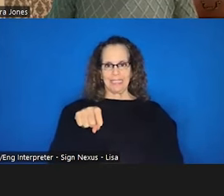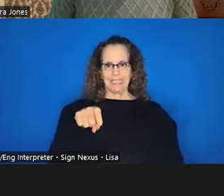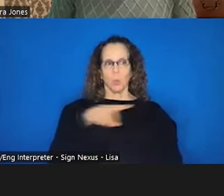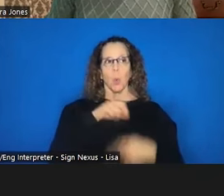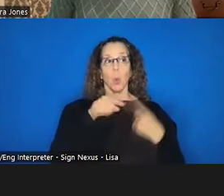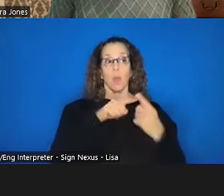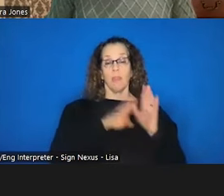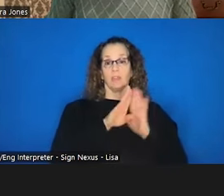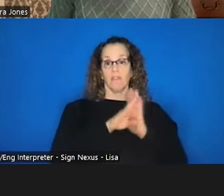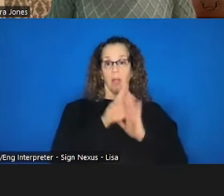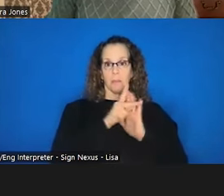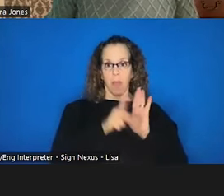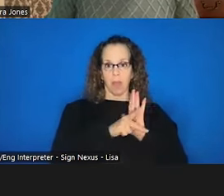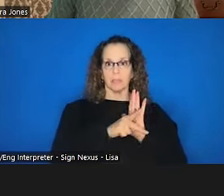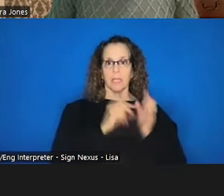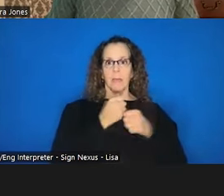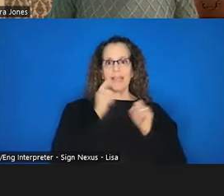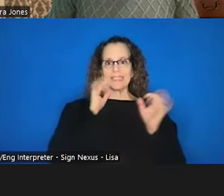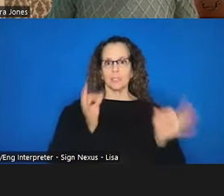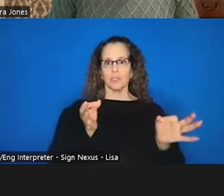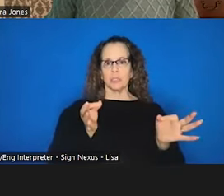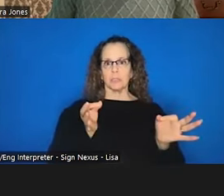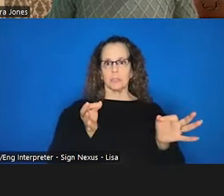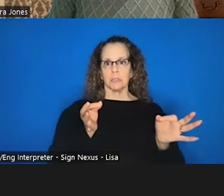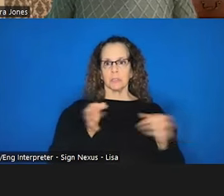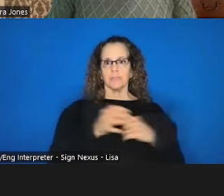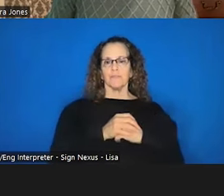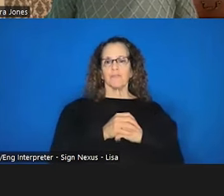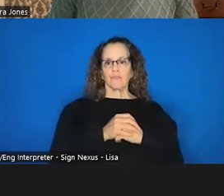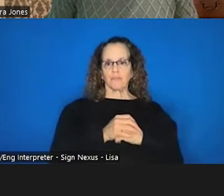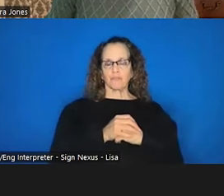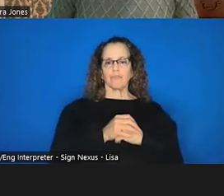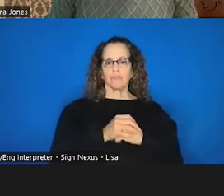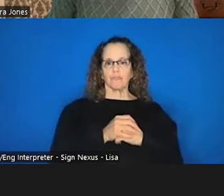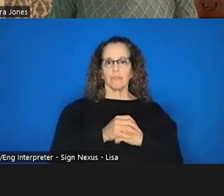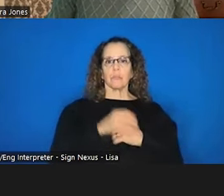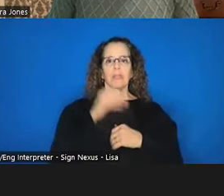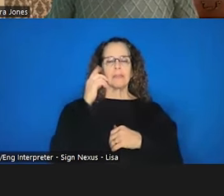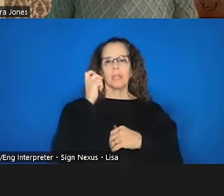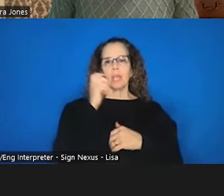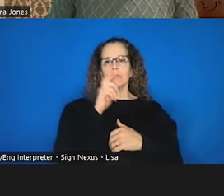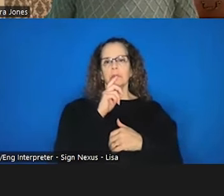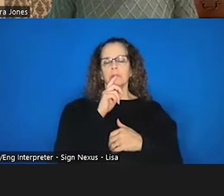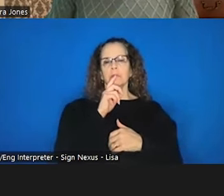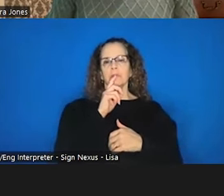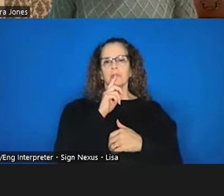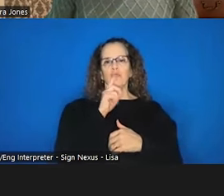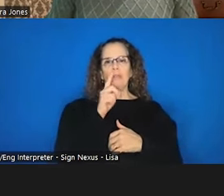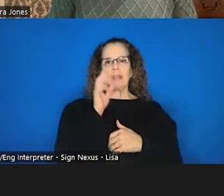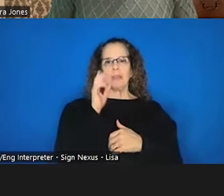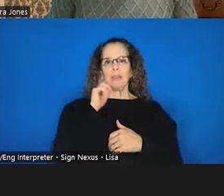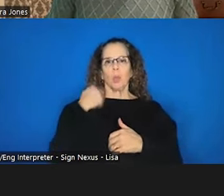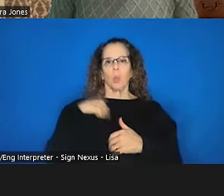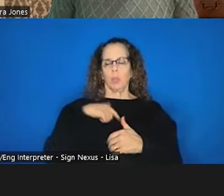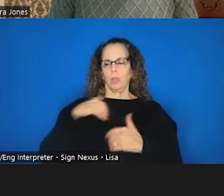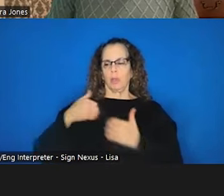that. That's automatic harm. Because if a group is marginalized and they're not considered to be a part